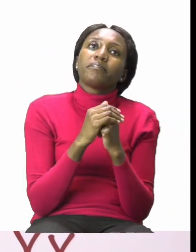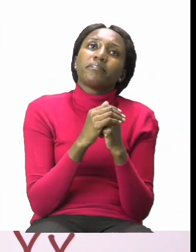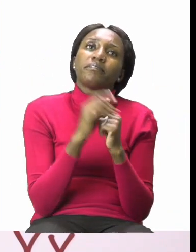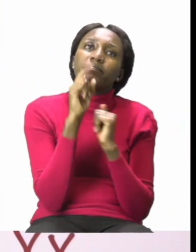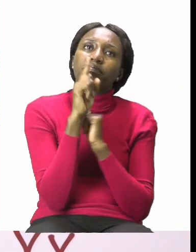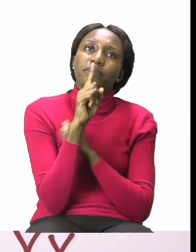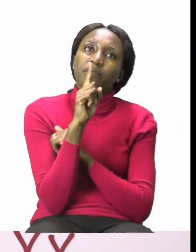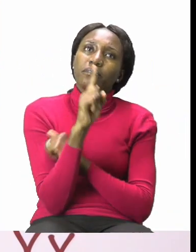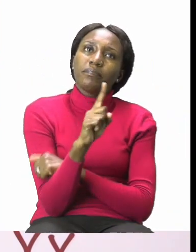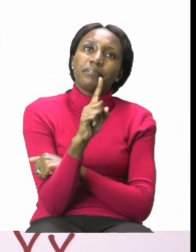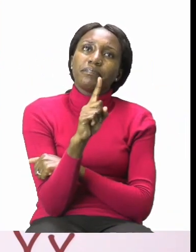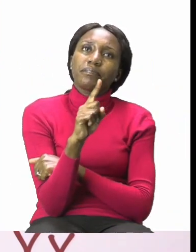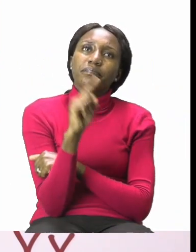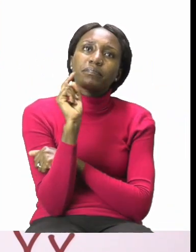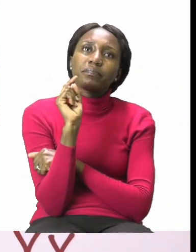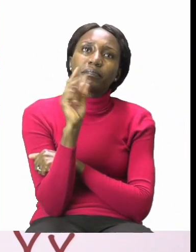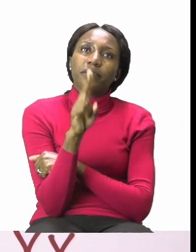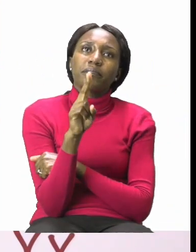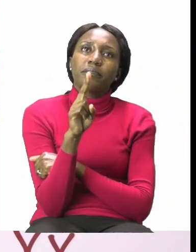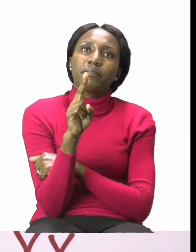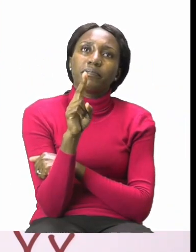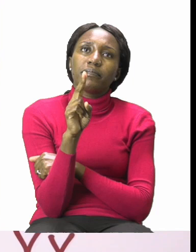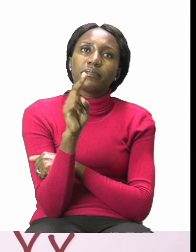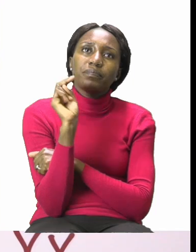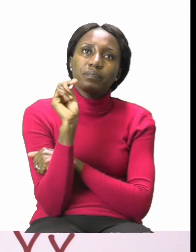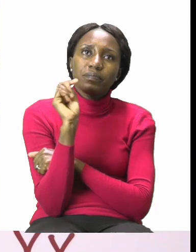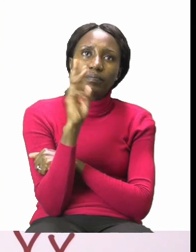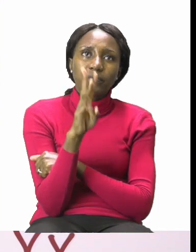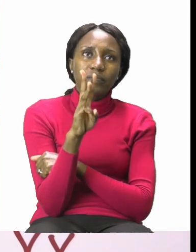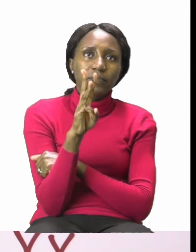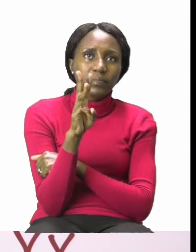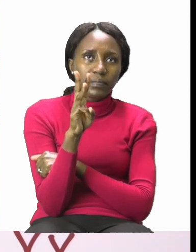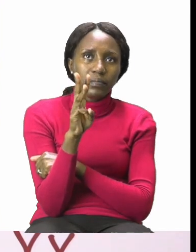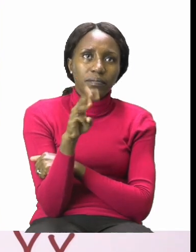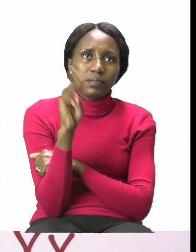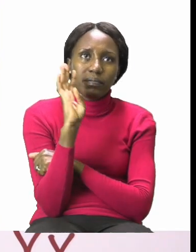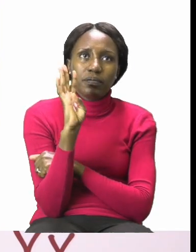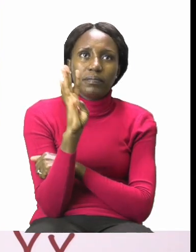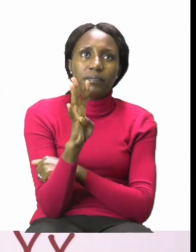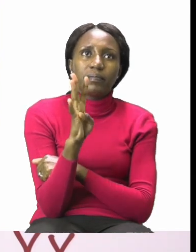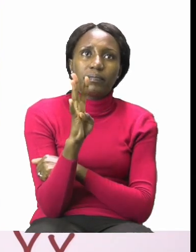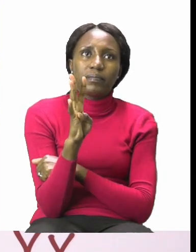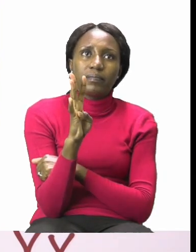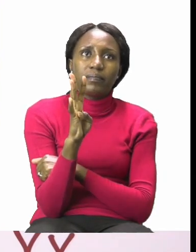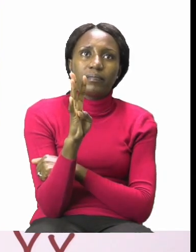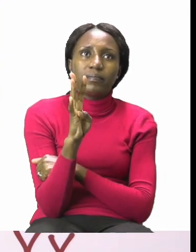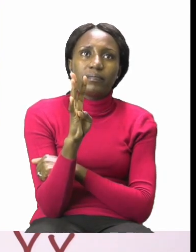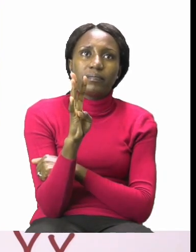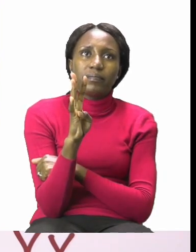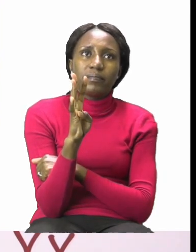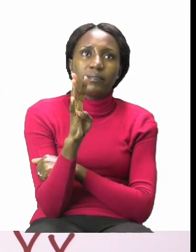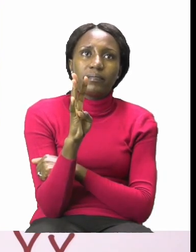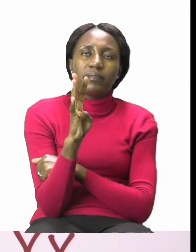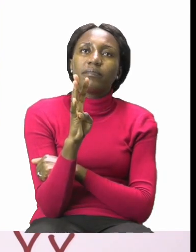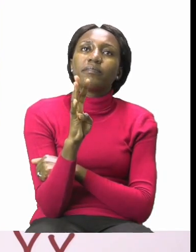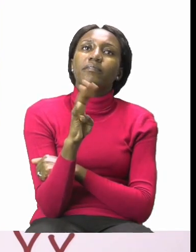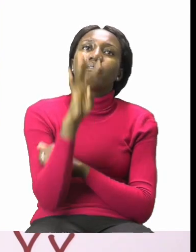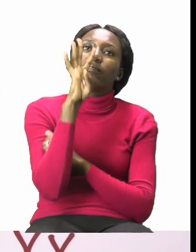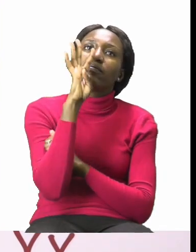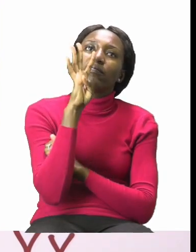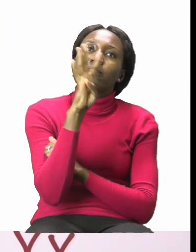go. 1, 2, 3, 4. They are